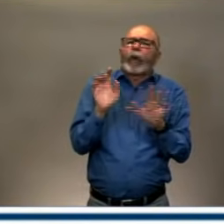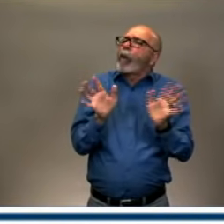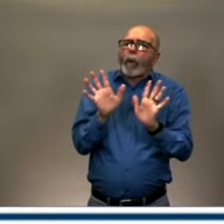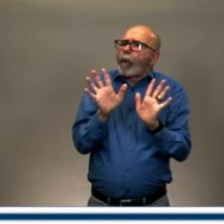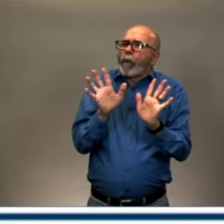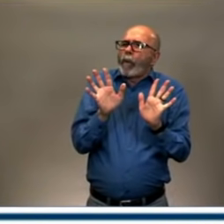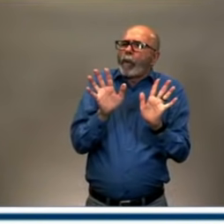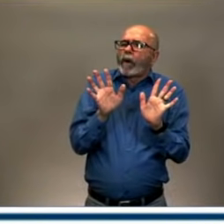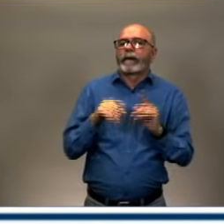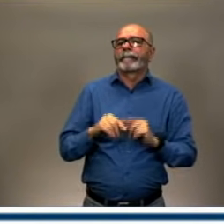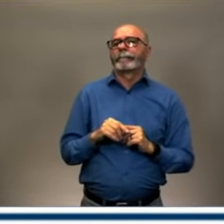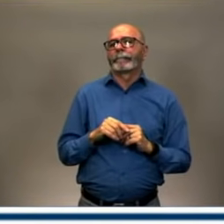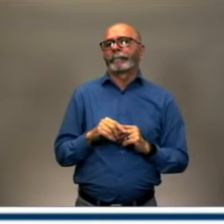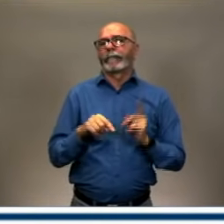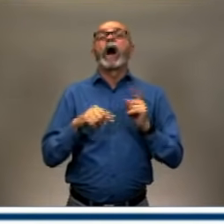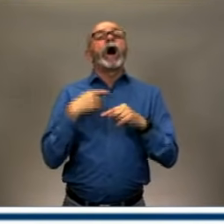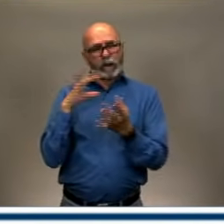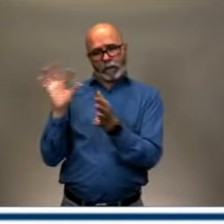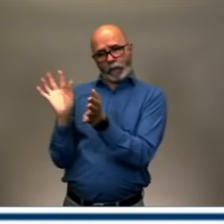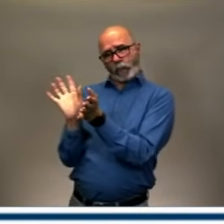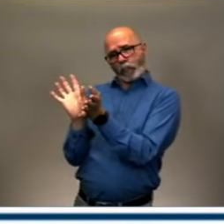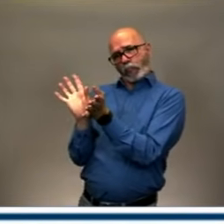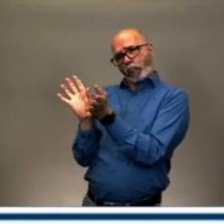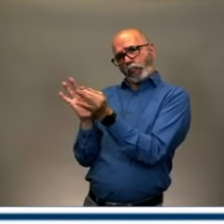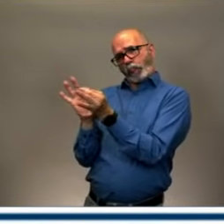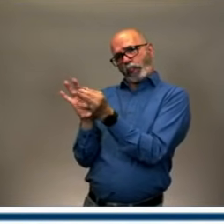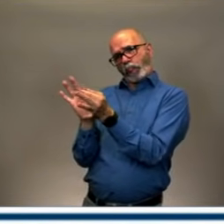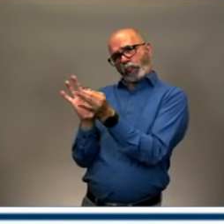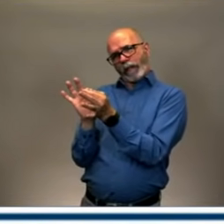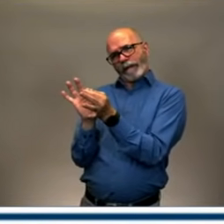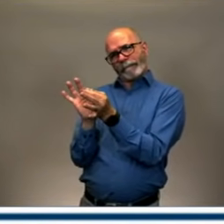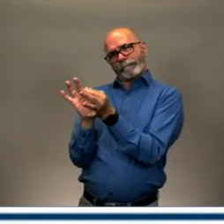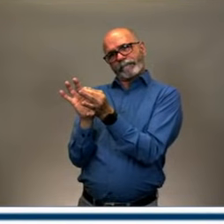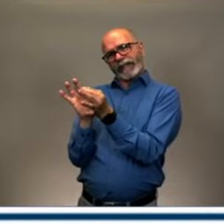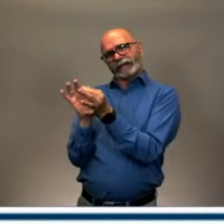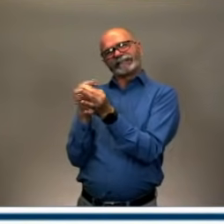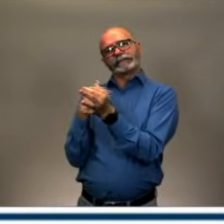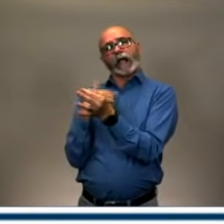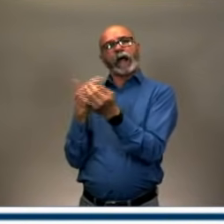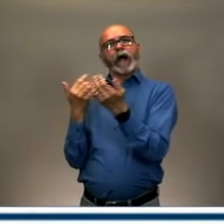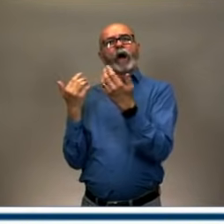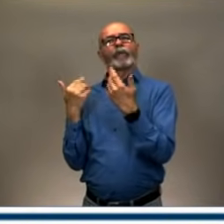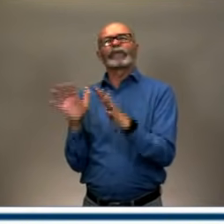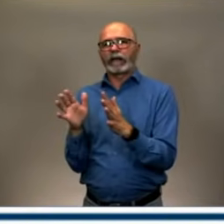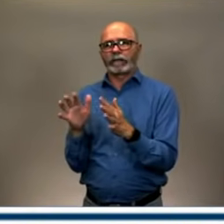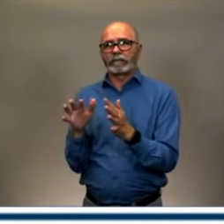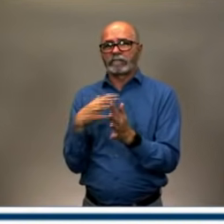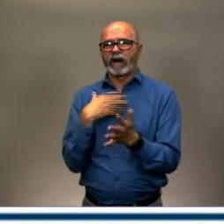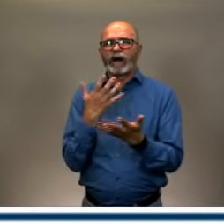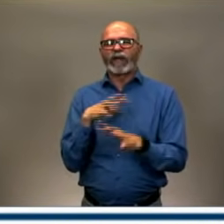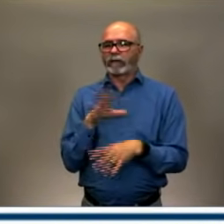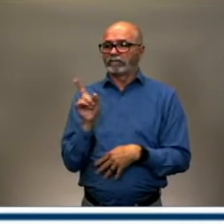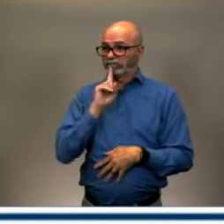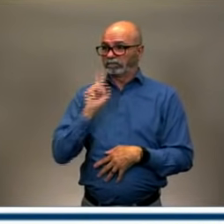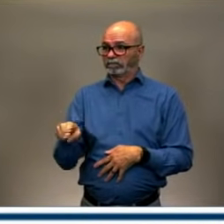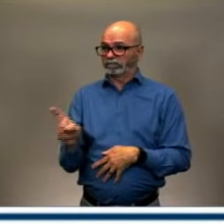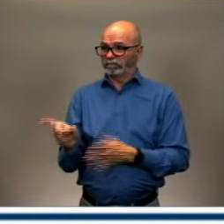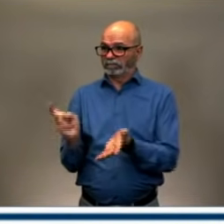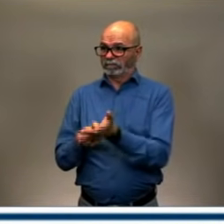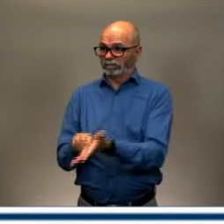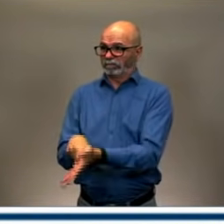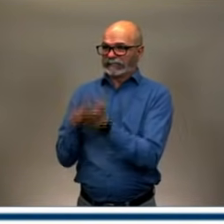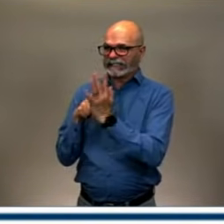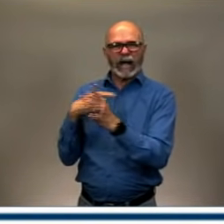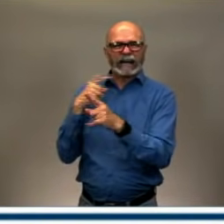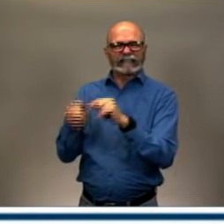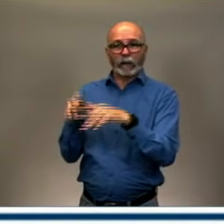about it, we really realized that we don't want to be in a position of calling something mandatory when it actually we can't enforce that. So